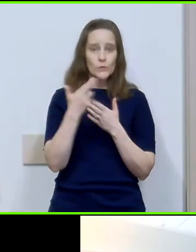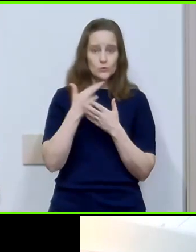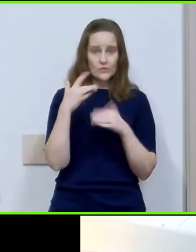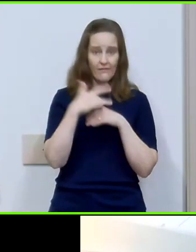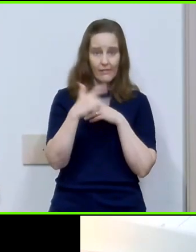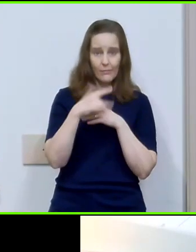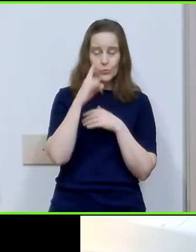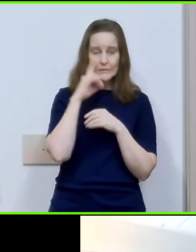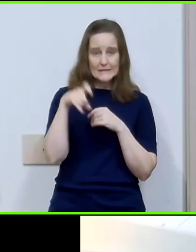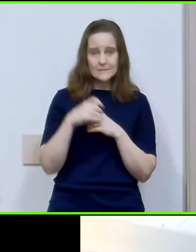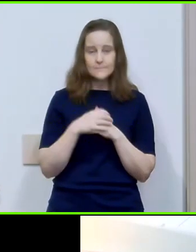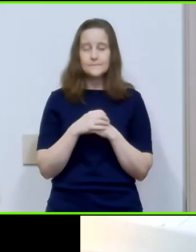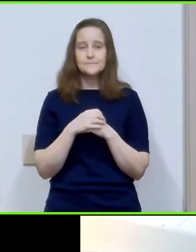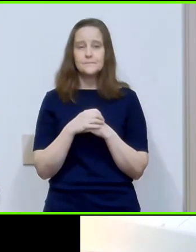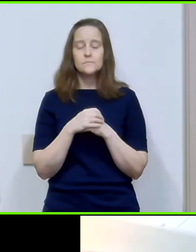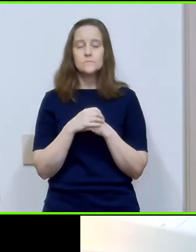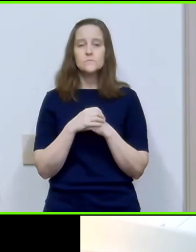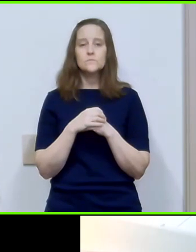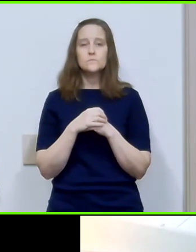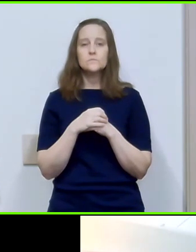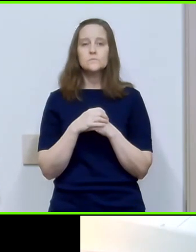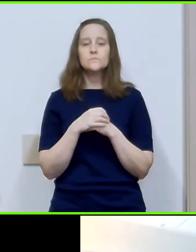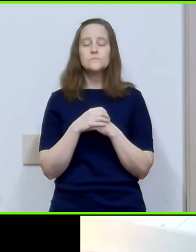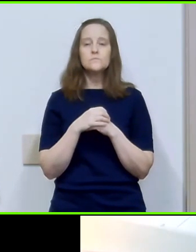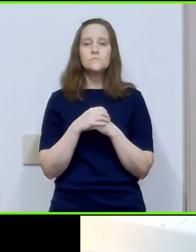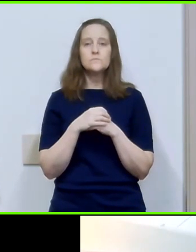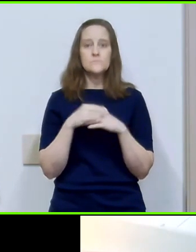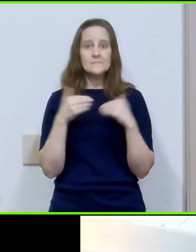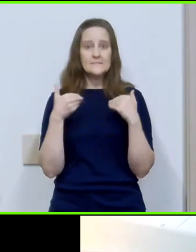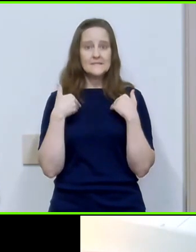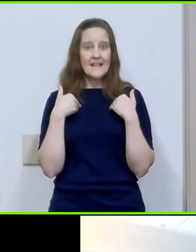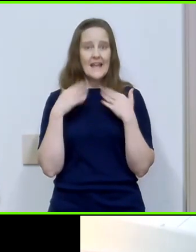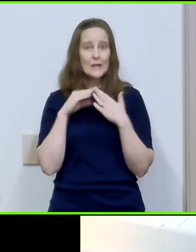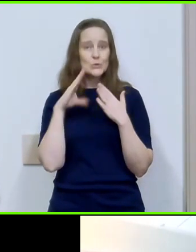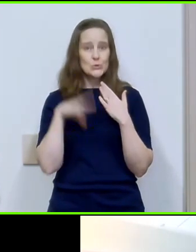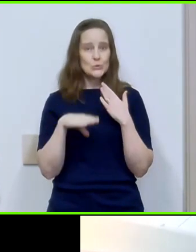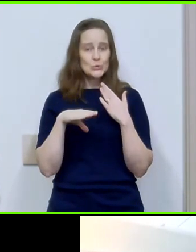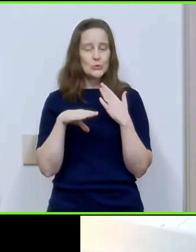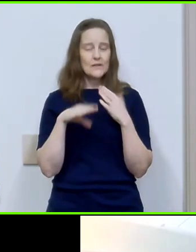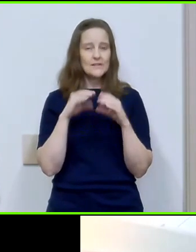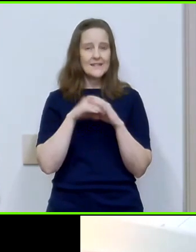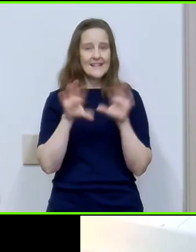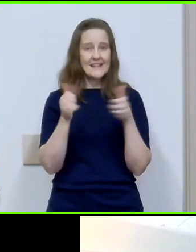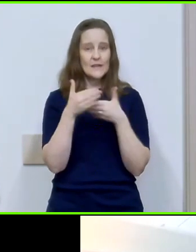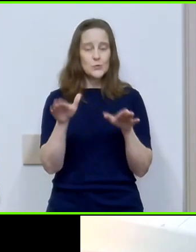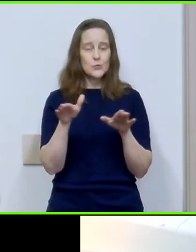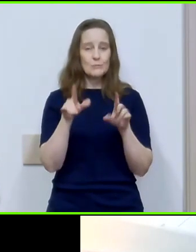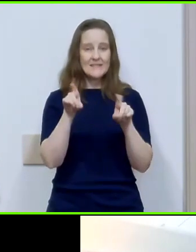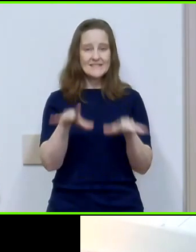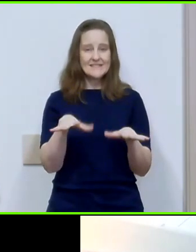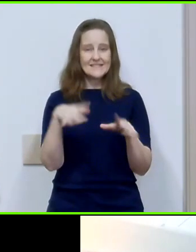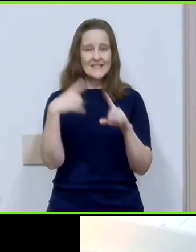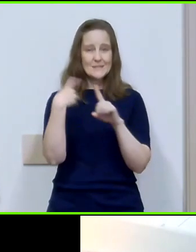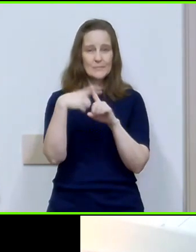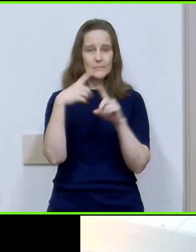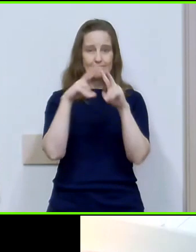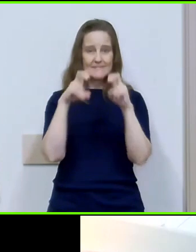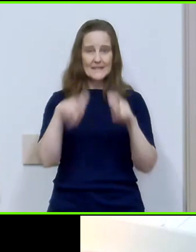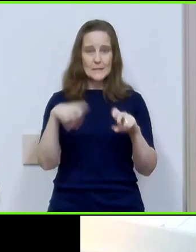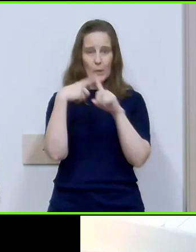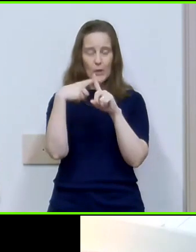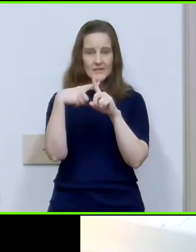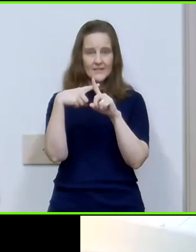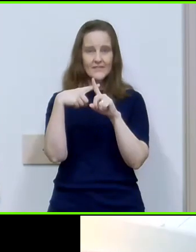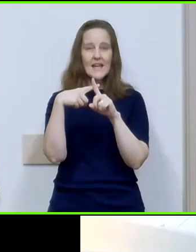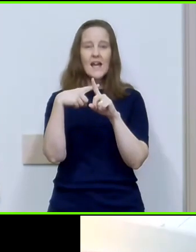need to put in place. We did have a student that was in a classroom test positive. And so I'll let